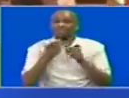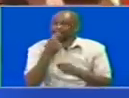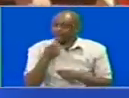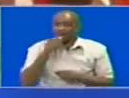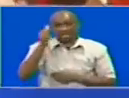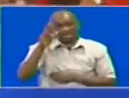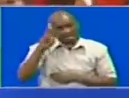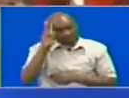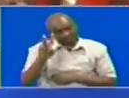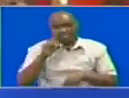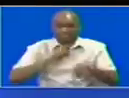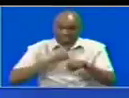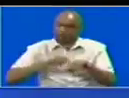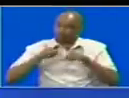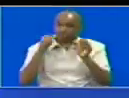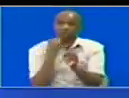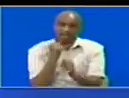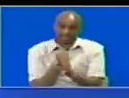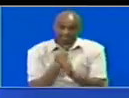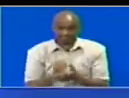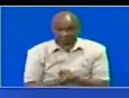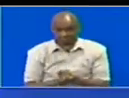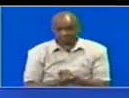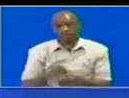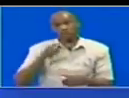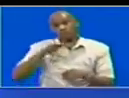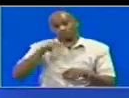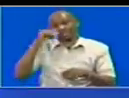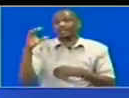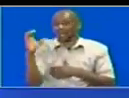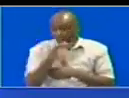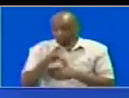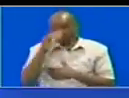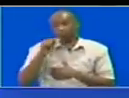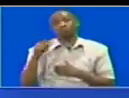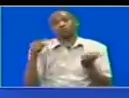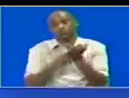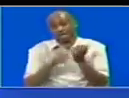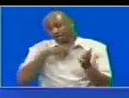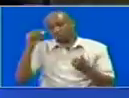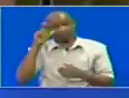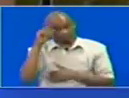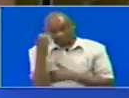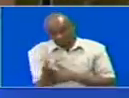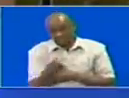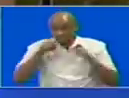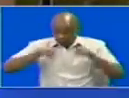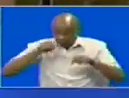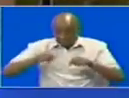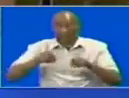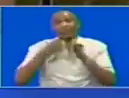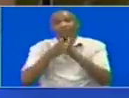therapies while still in transit. Umepata mteja anatoka Kampala, anaenda Mombasa. Leo hii